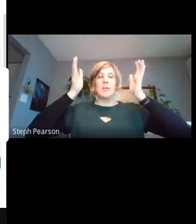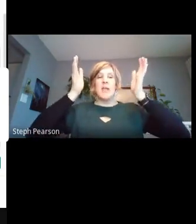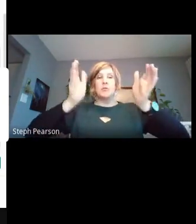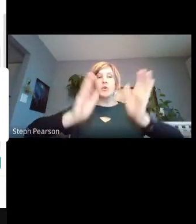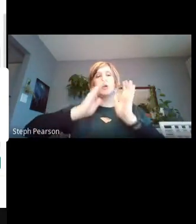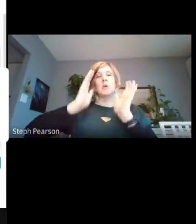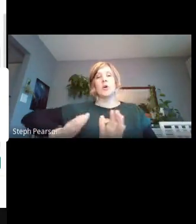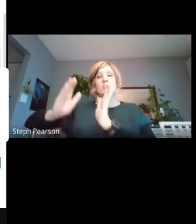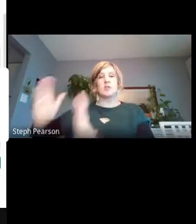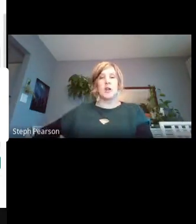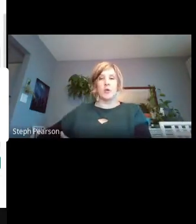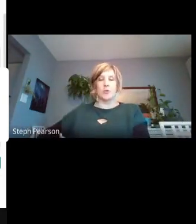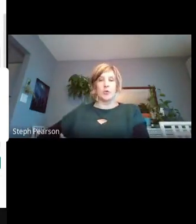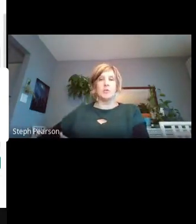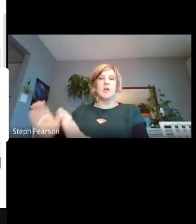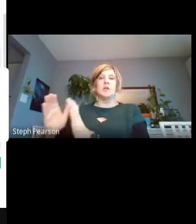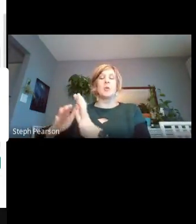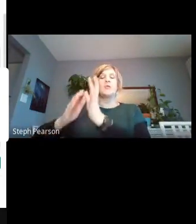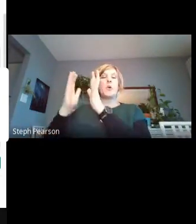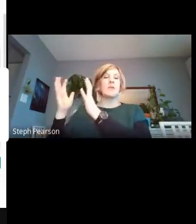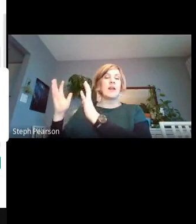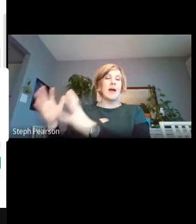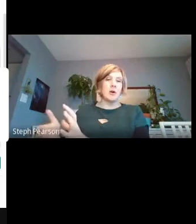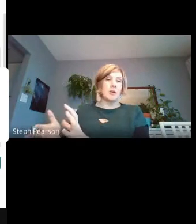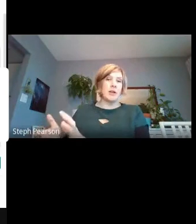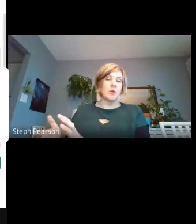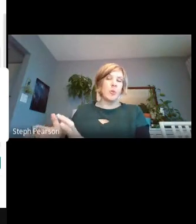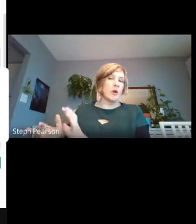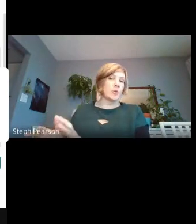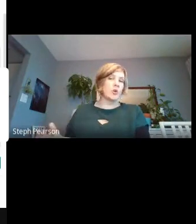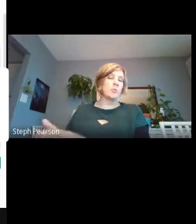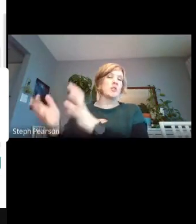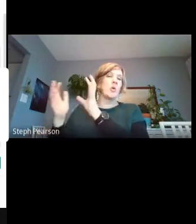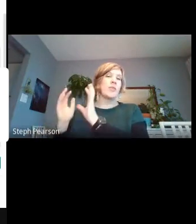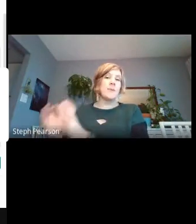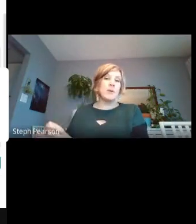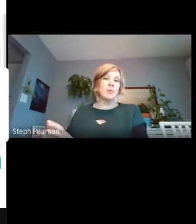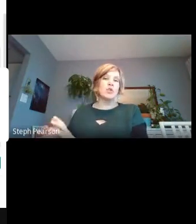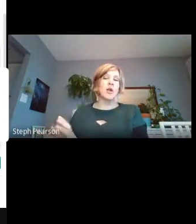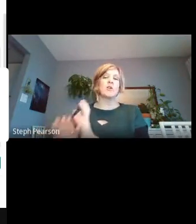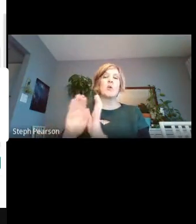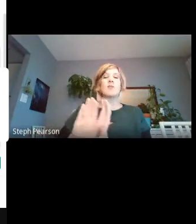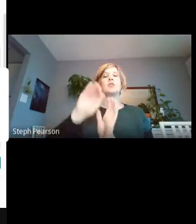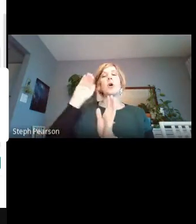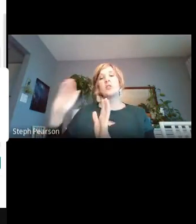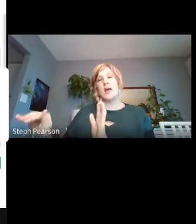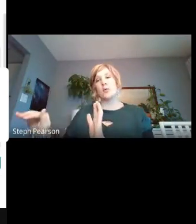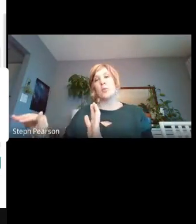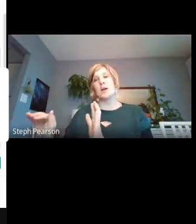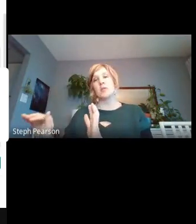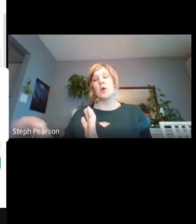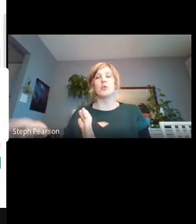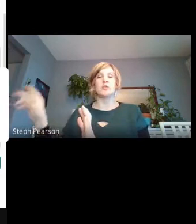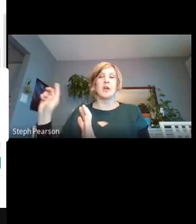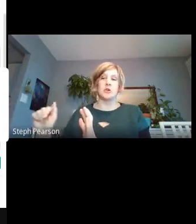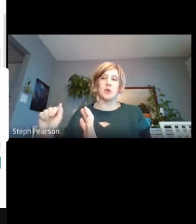create in the main room goes to the other rooms so if you have an adult in one of the rooms and you want them to be able to share you have to go to that